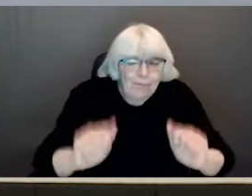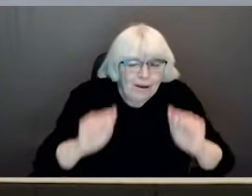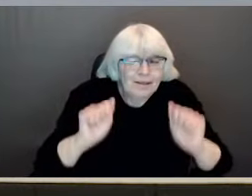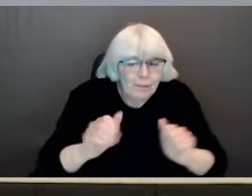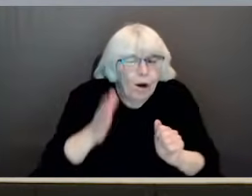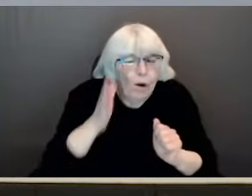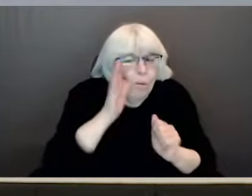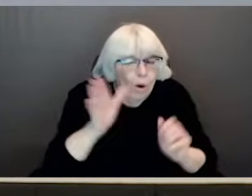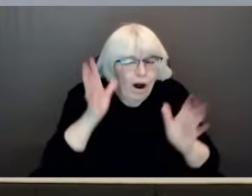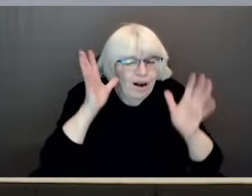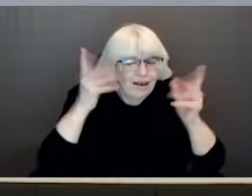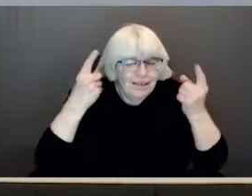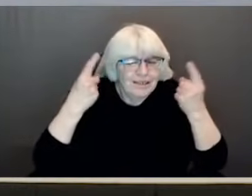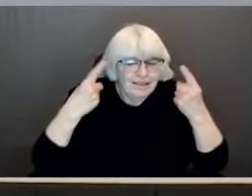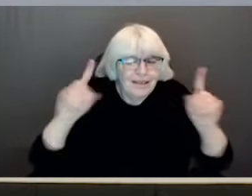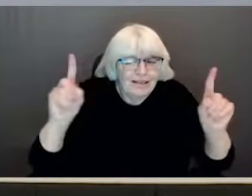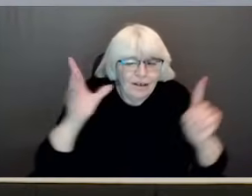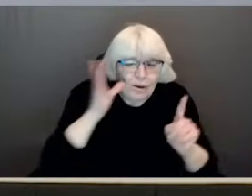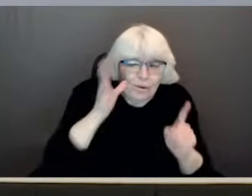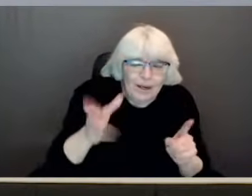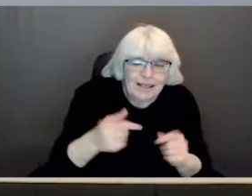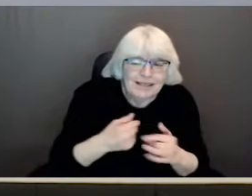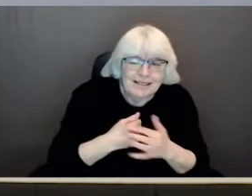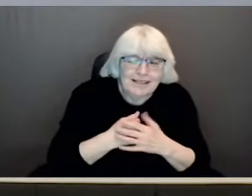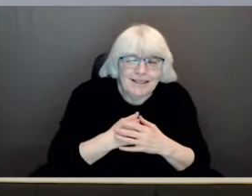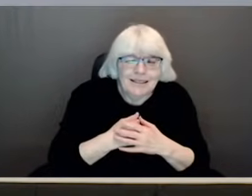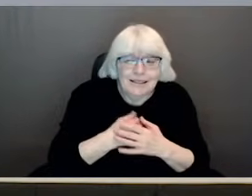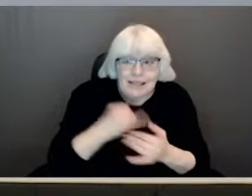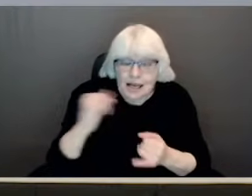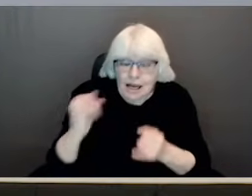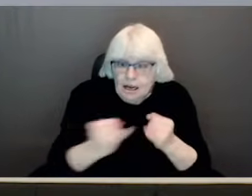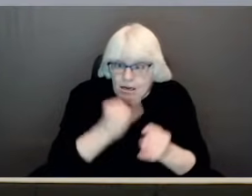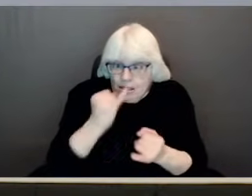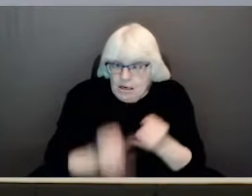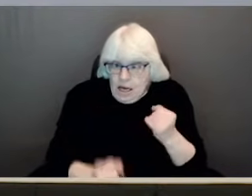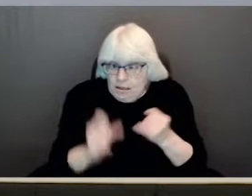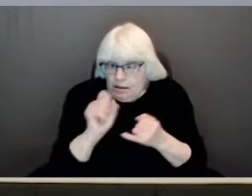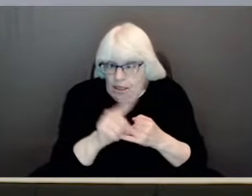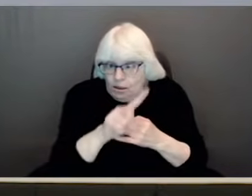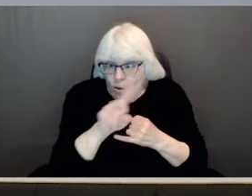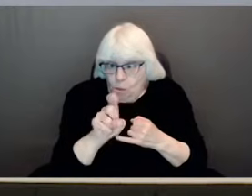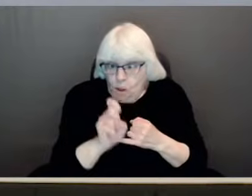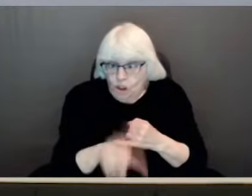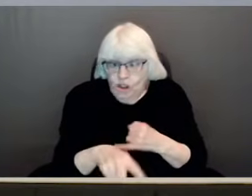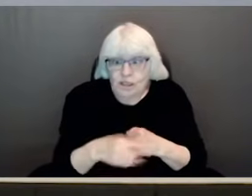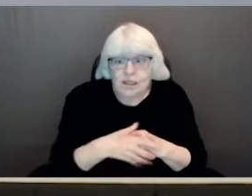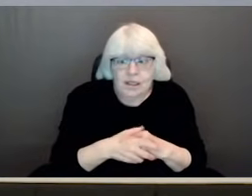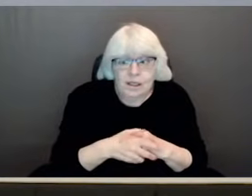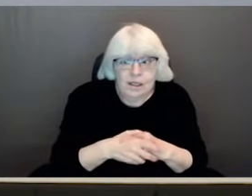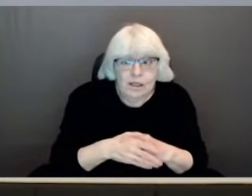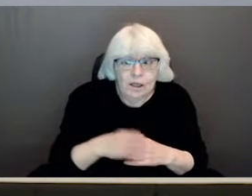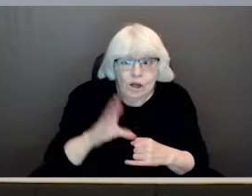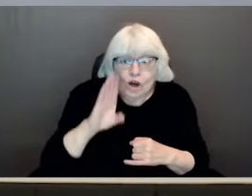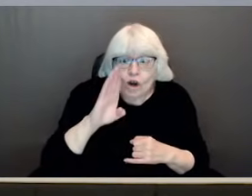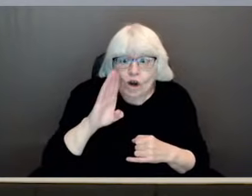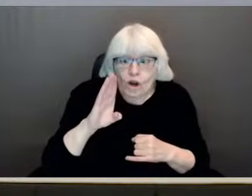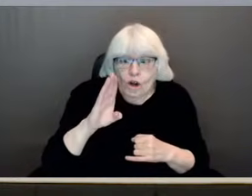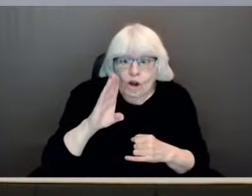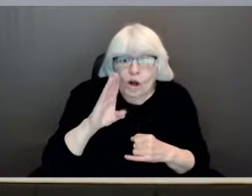through the screening process in Borden, had picked up a passenger in New Brunswick, and was told to update their